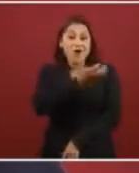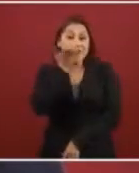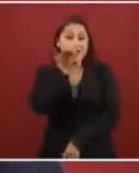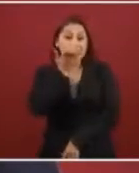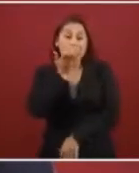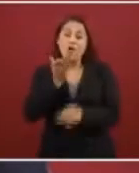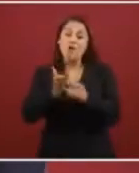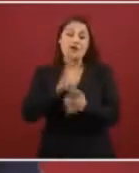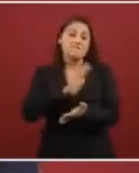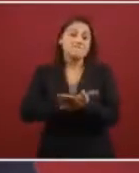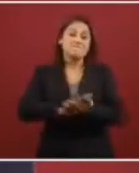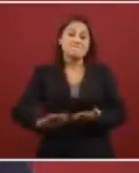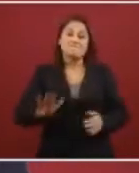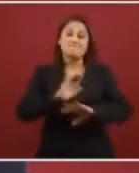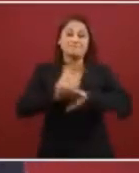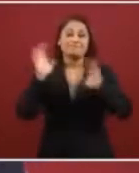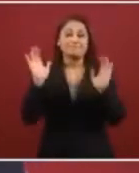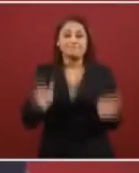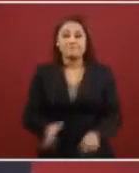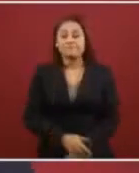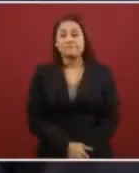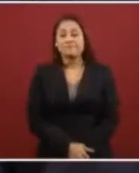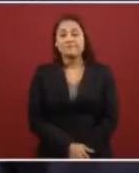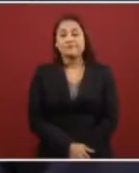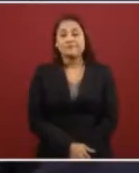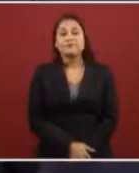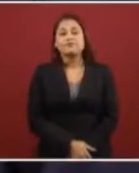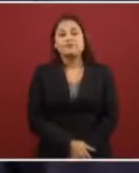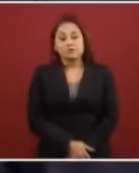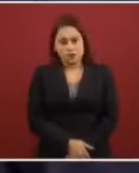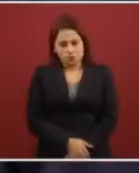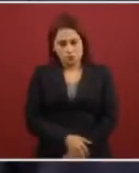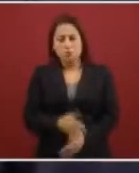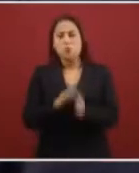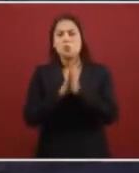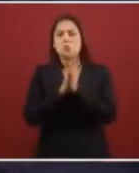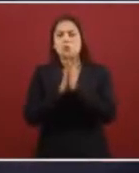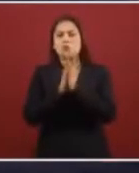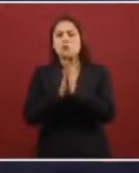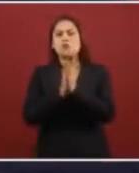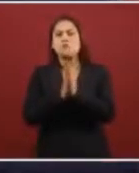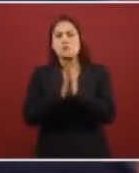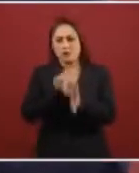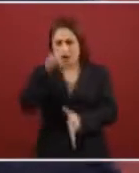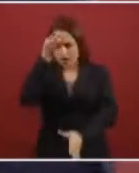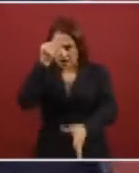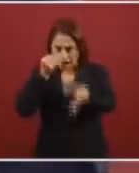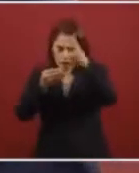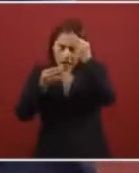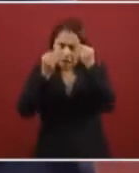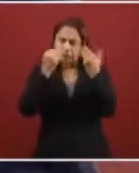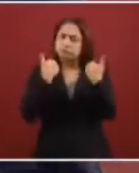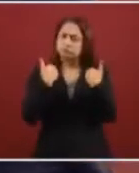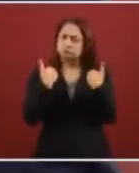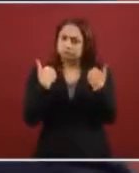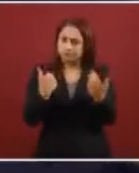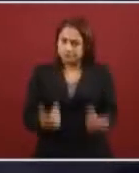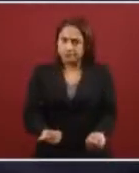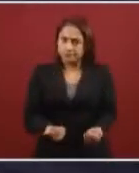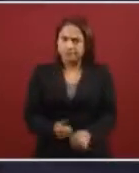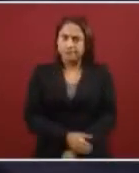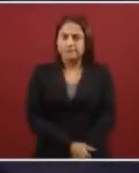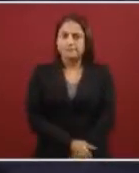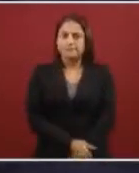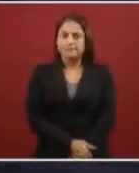Entonces, que se vaya entendiendo. So they just need to understand. Y pueden. And they can. Ser